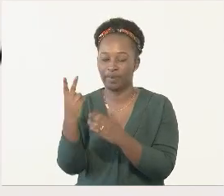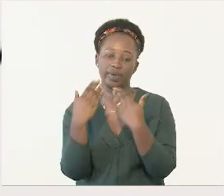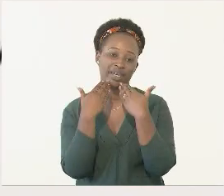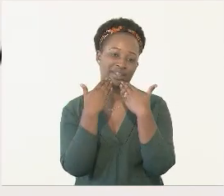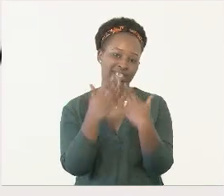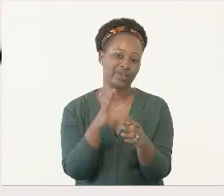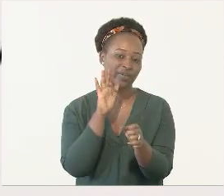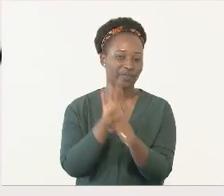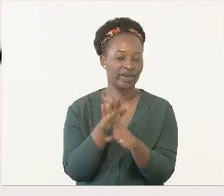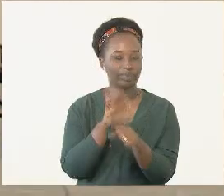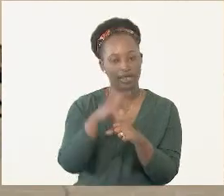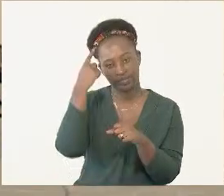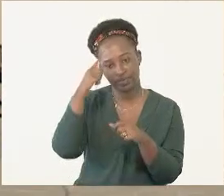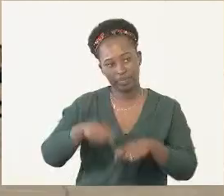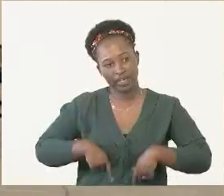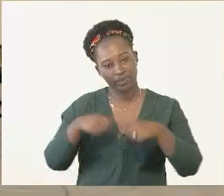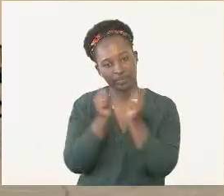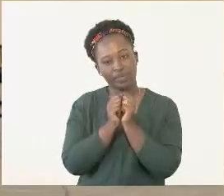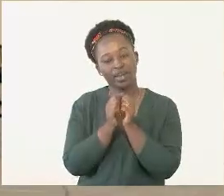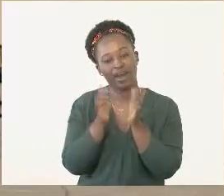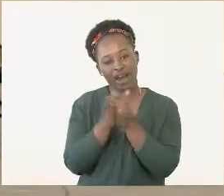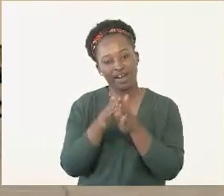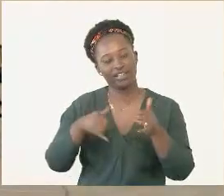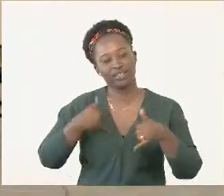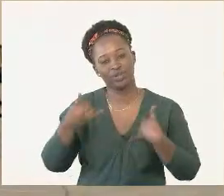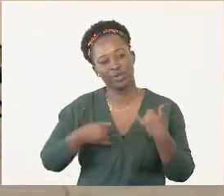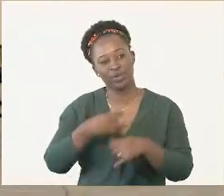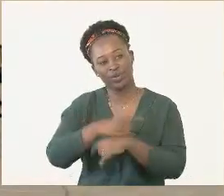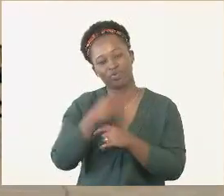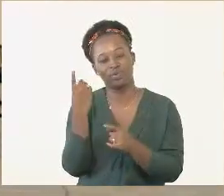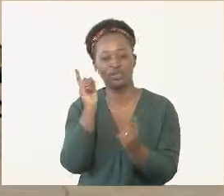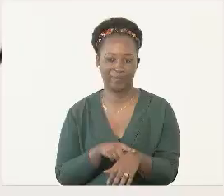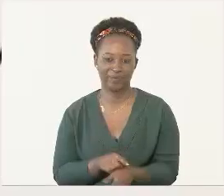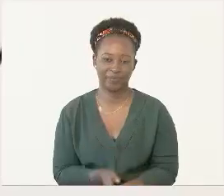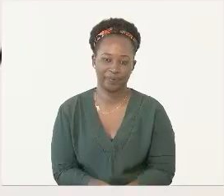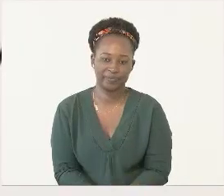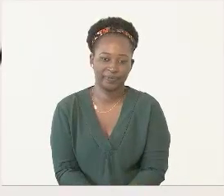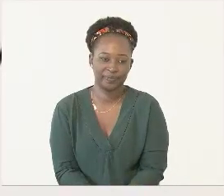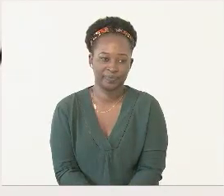much for being with me, and enjoy the rest of the day. See you next time.